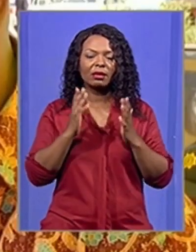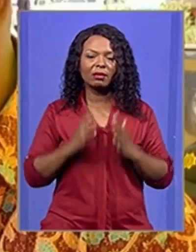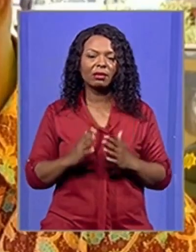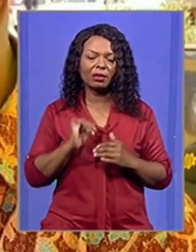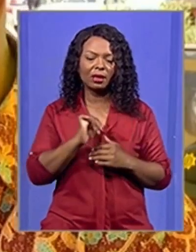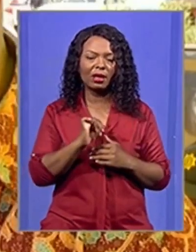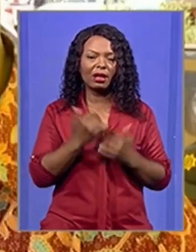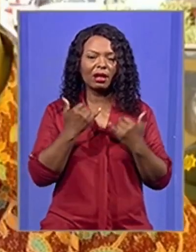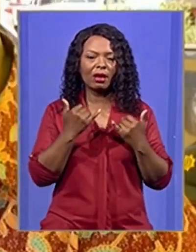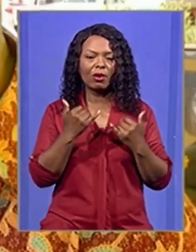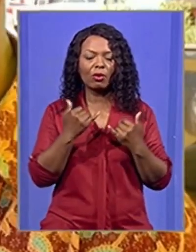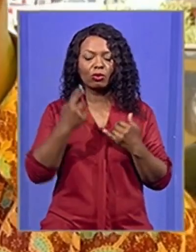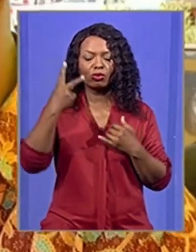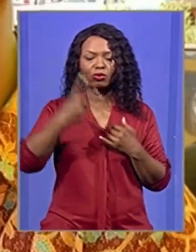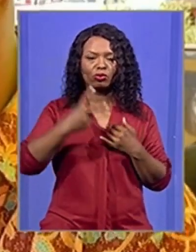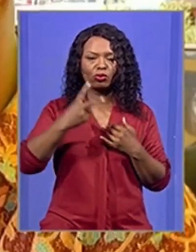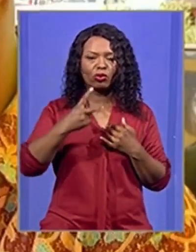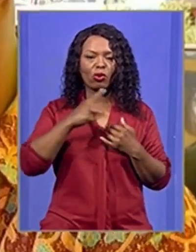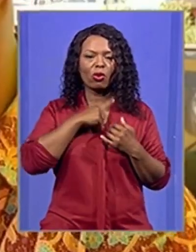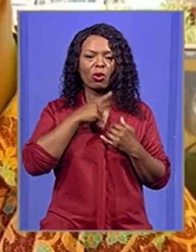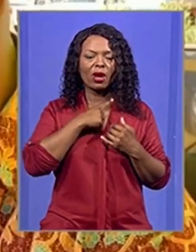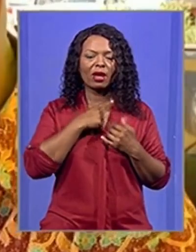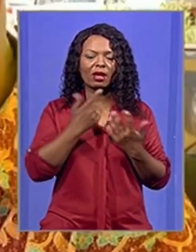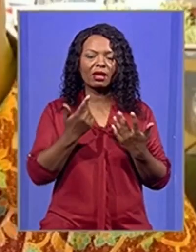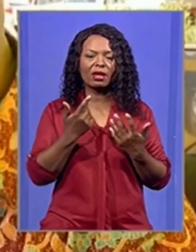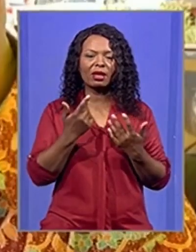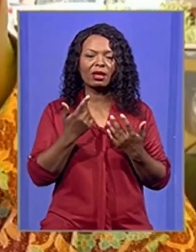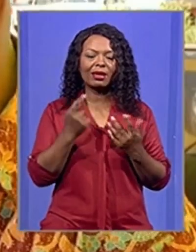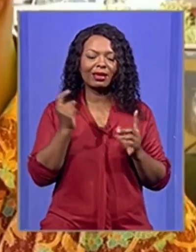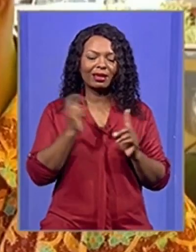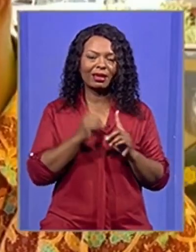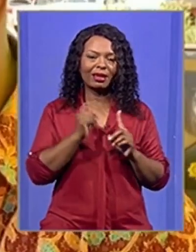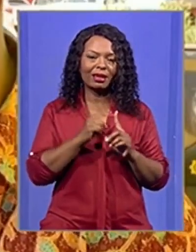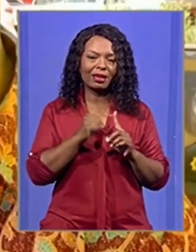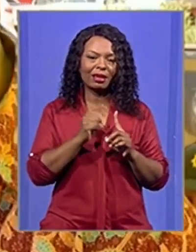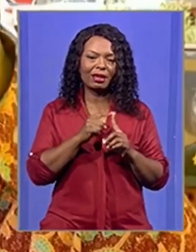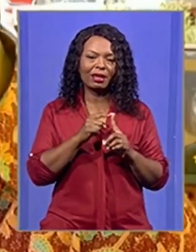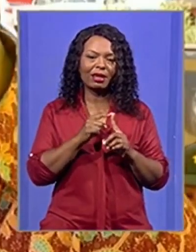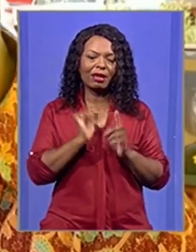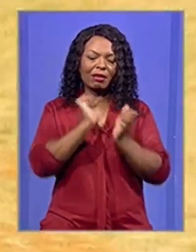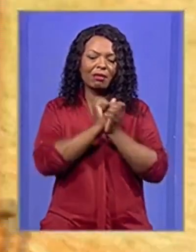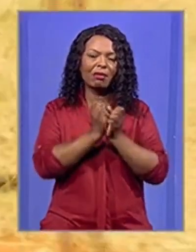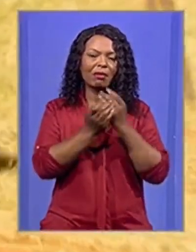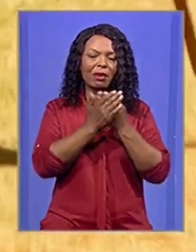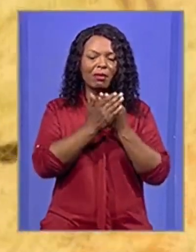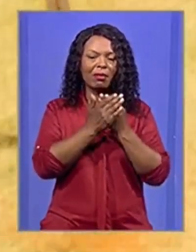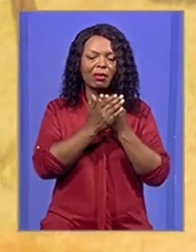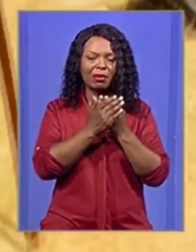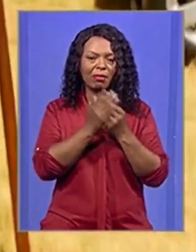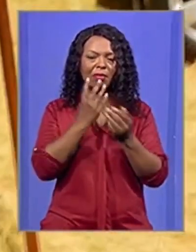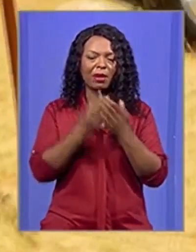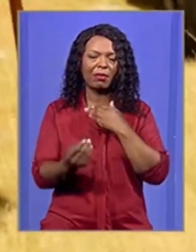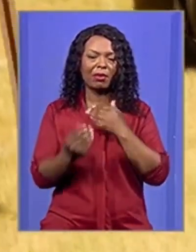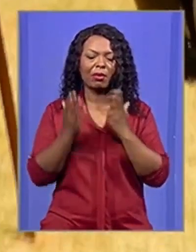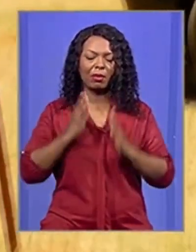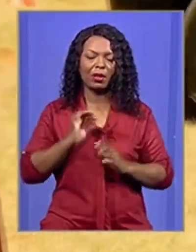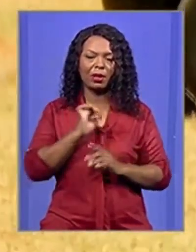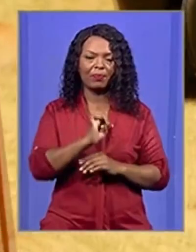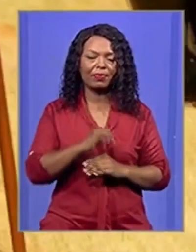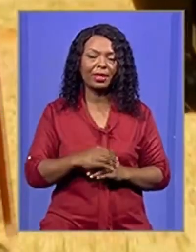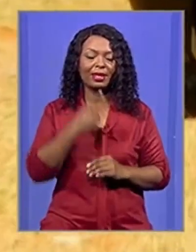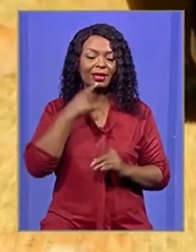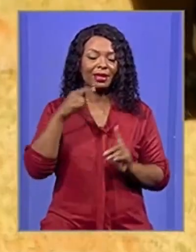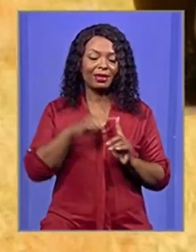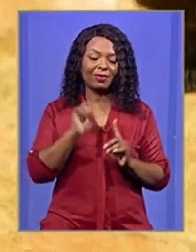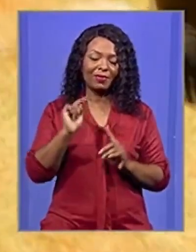bobedi o e leng gore o sa le a lekeletswa gona kwa go la Tshwane. Setsebi sa history se re Mampuru bile